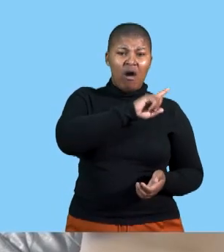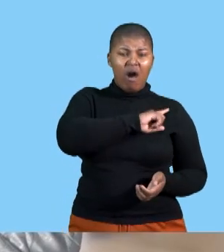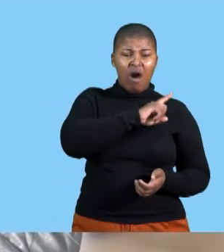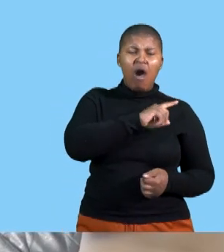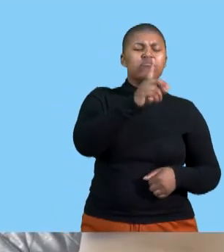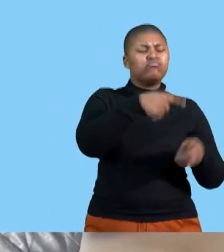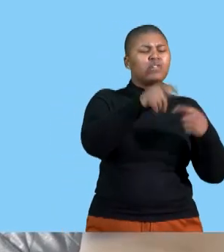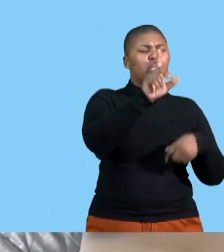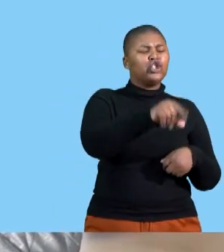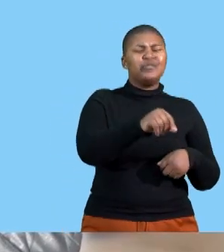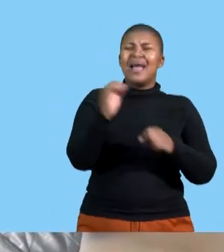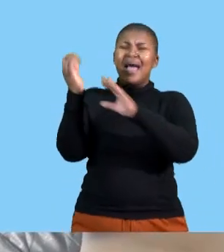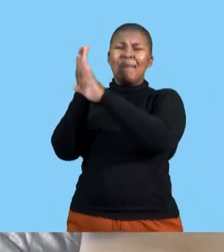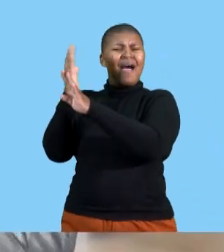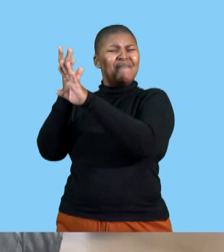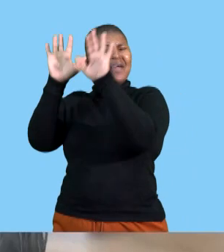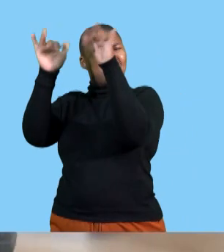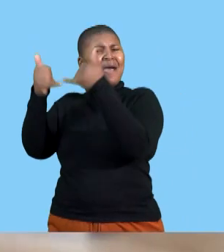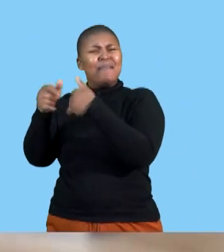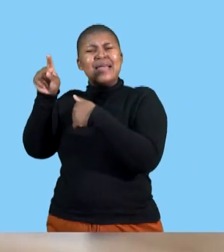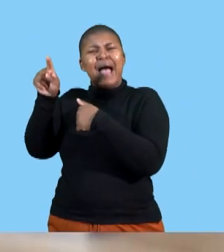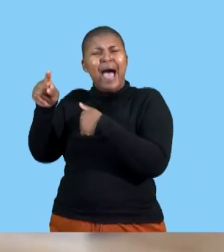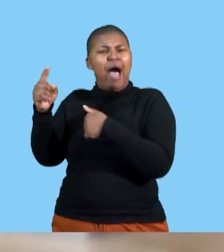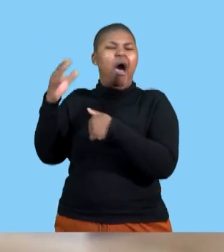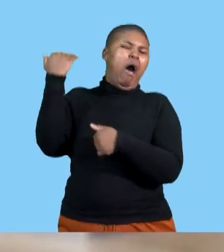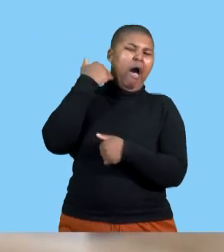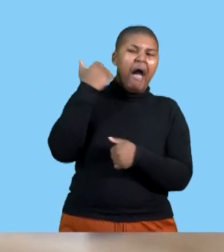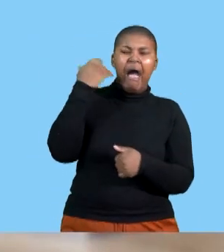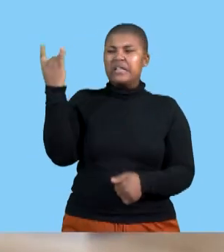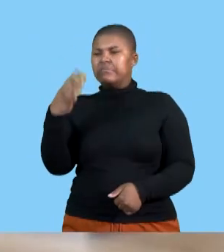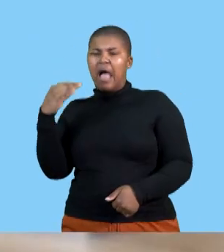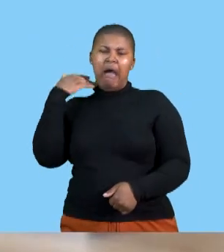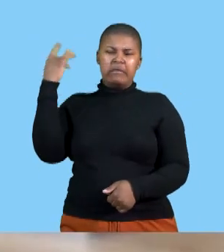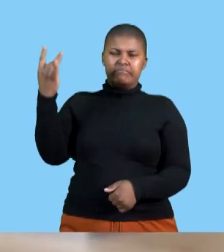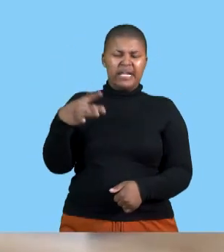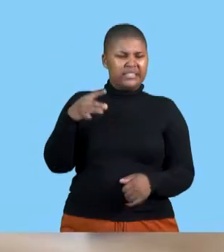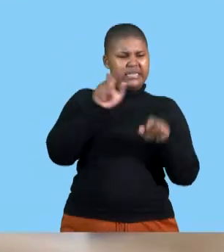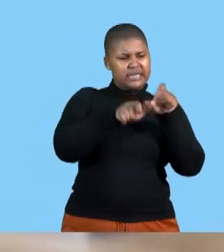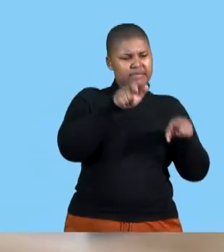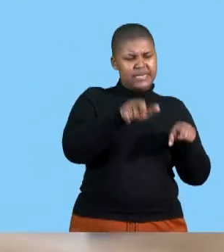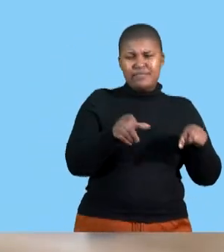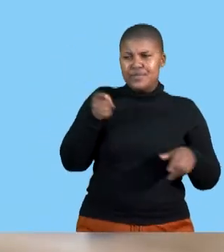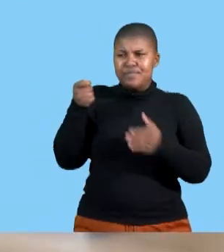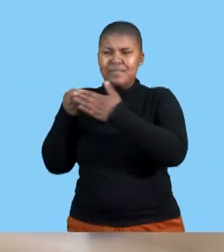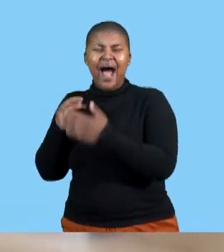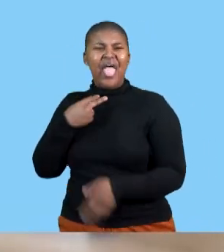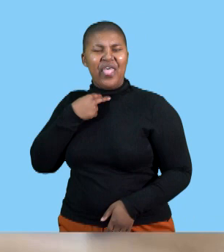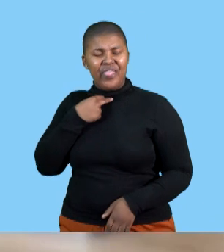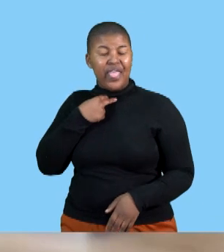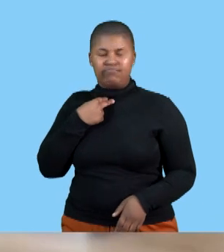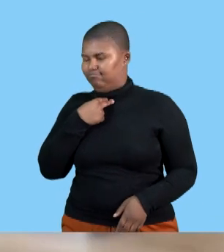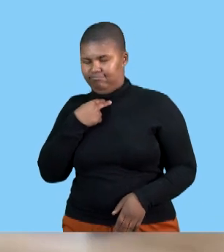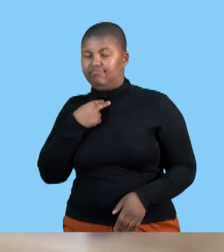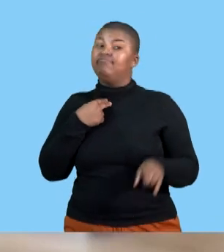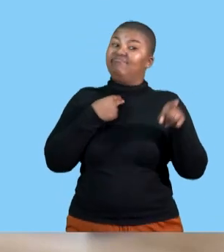private companies should exploit people and make prices to become high and prices not being affordable to citizens. But with